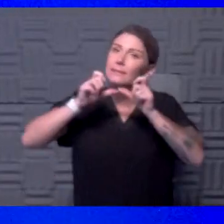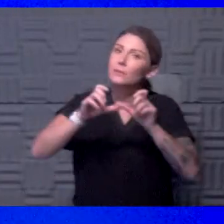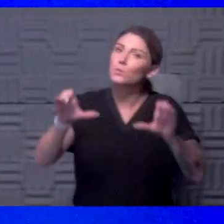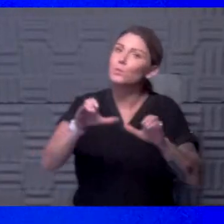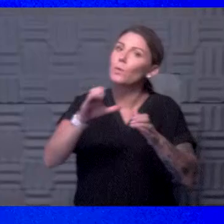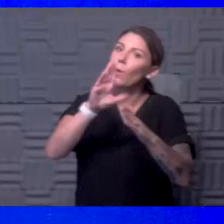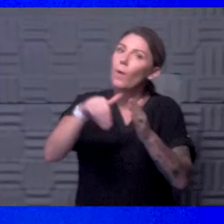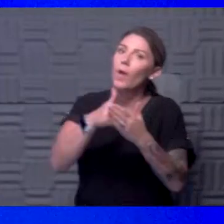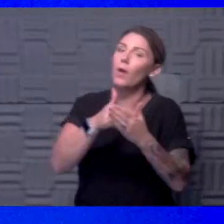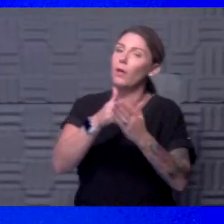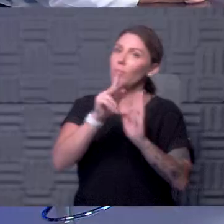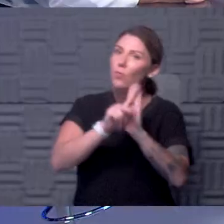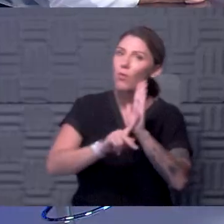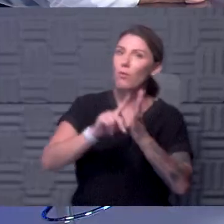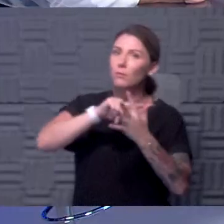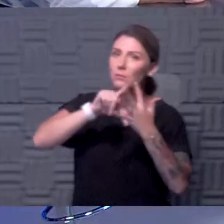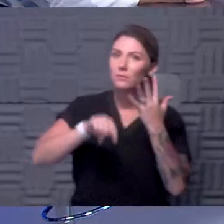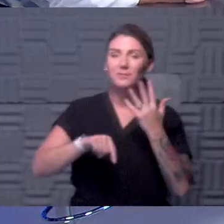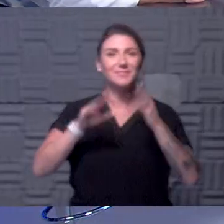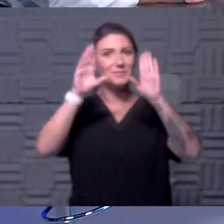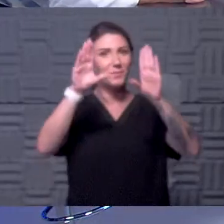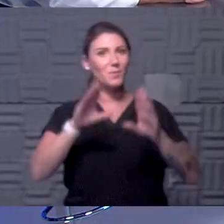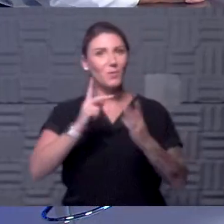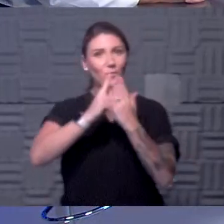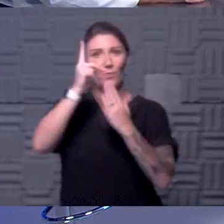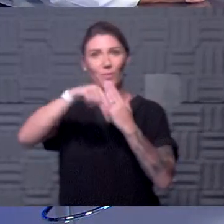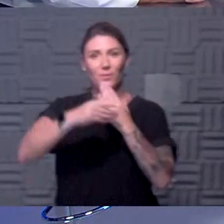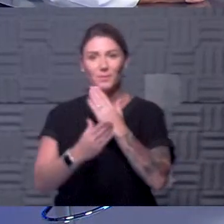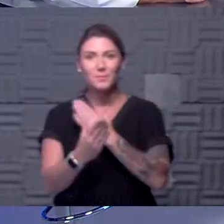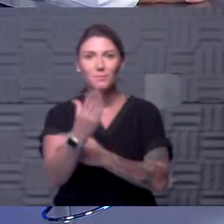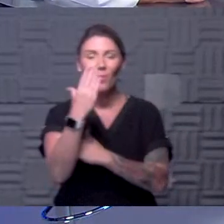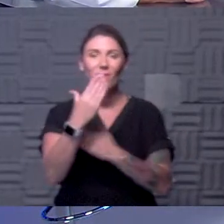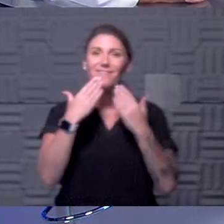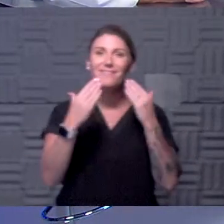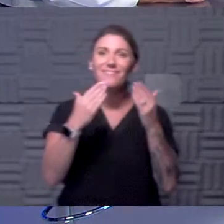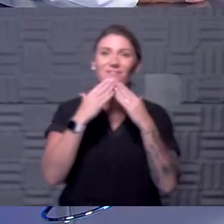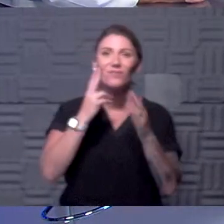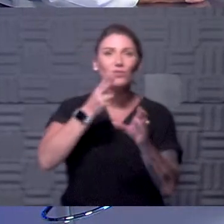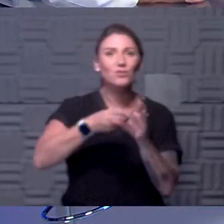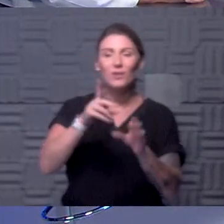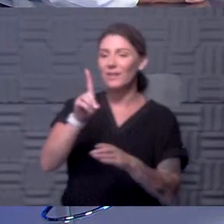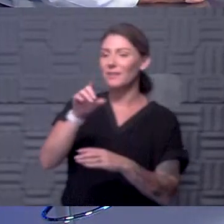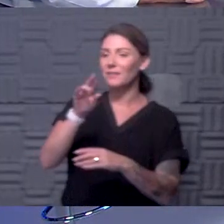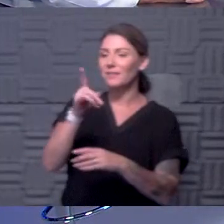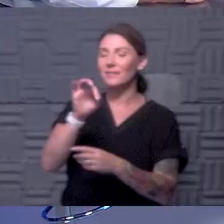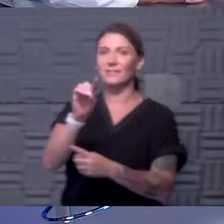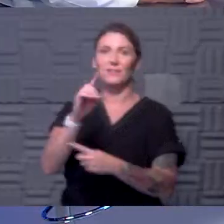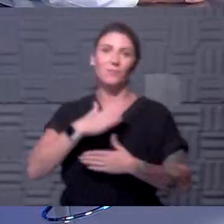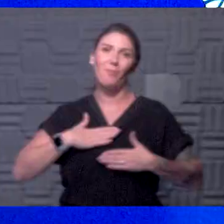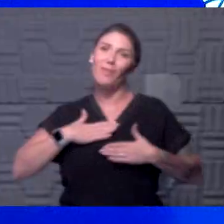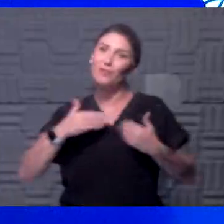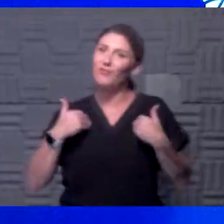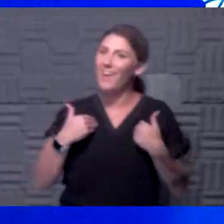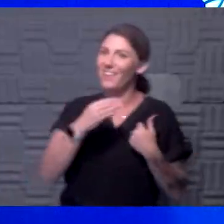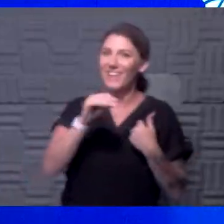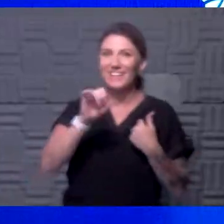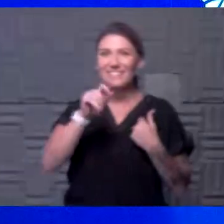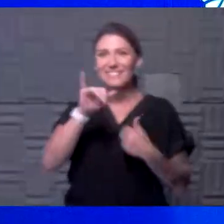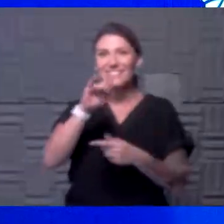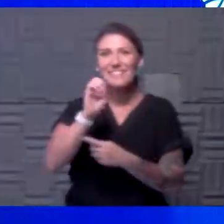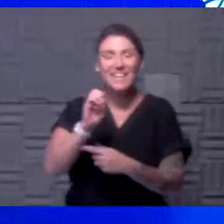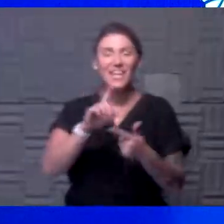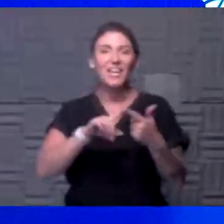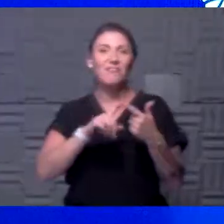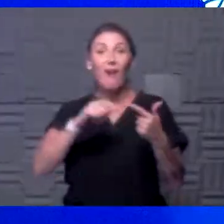about. Yeah, it's been a great program this morning, folks. Thank you all for being here. David, as always, it's a pleasure to have you. Steve, same thing. Hawkeye,